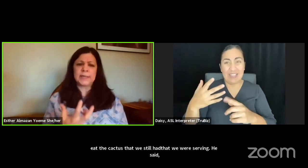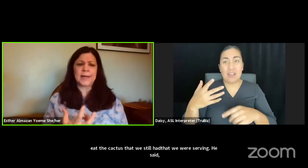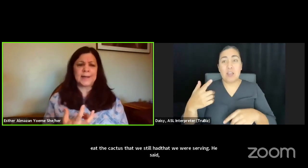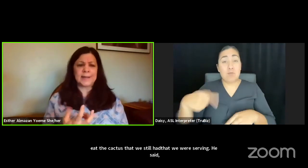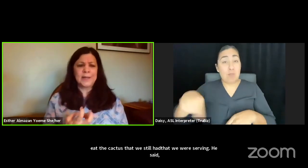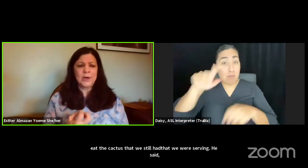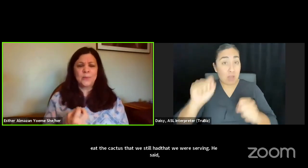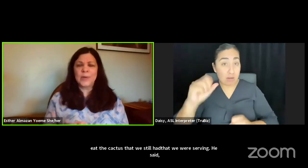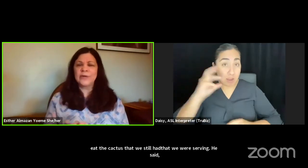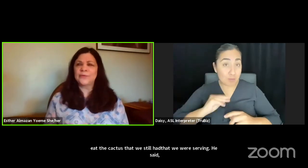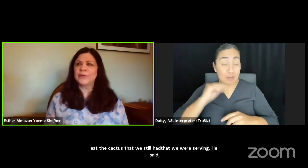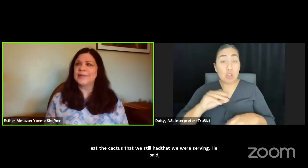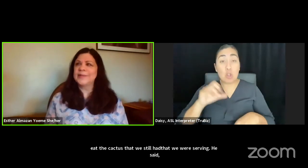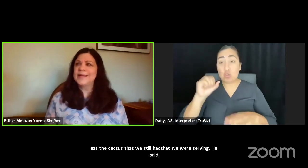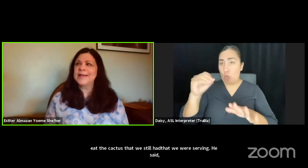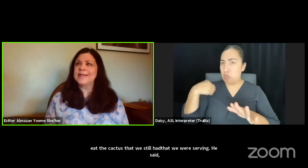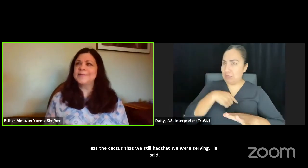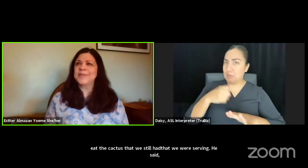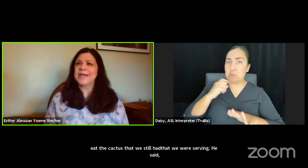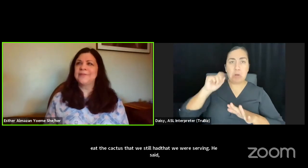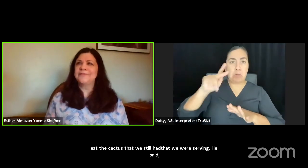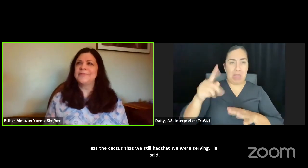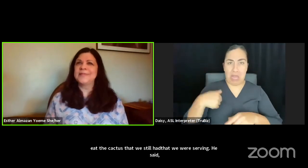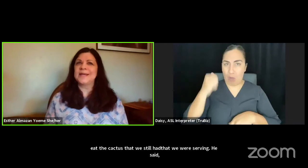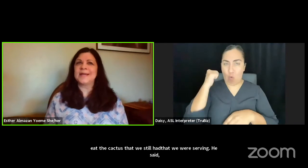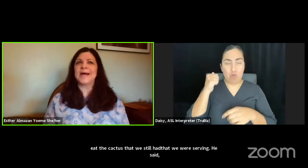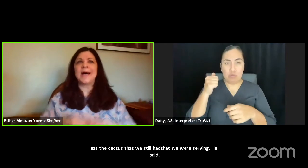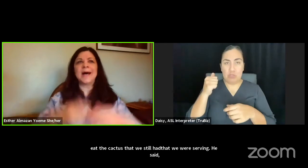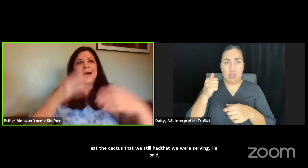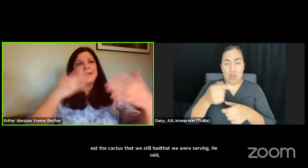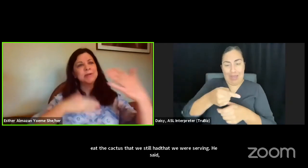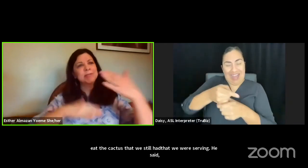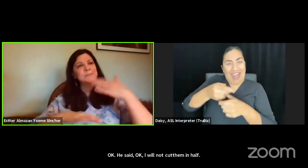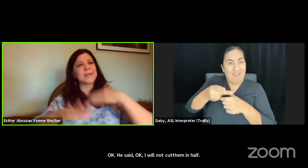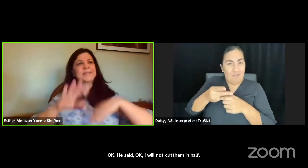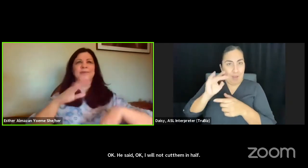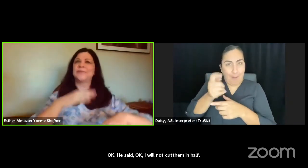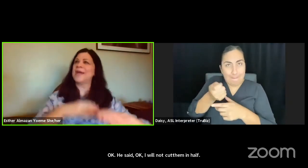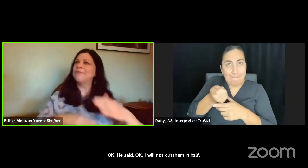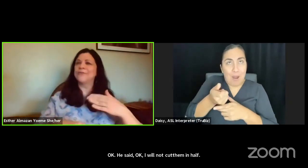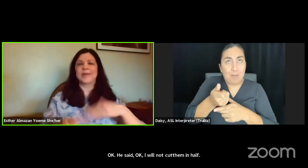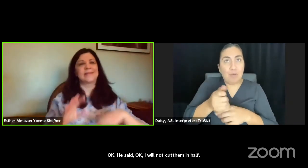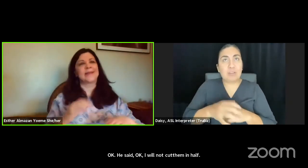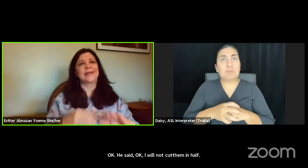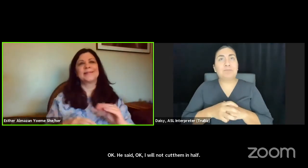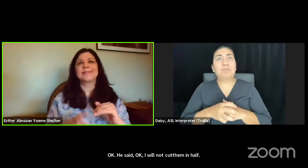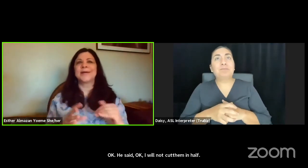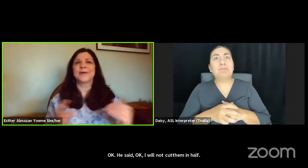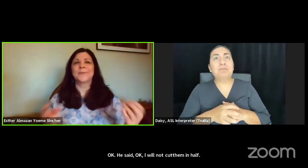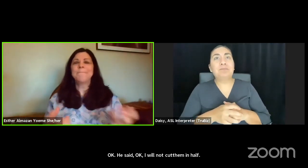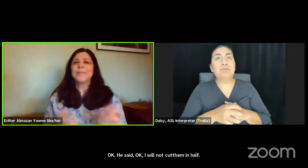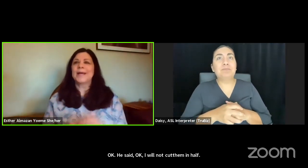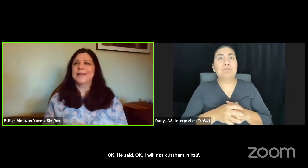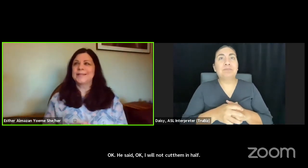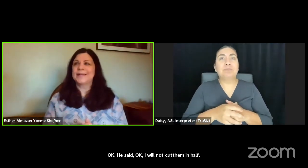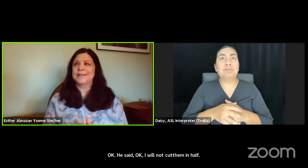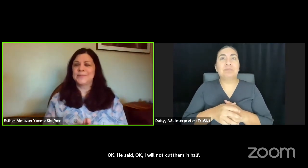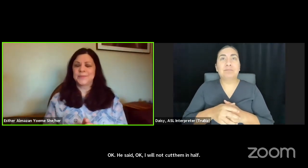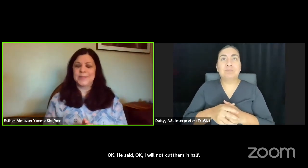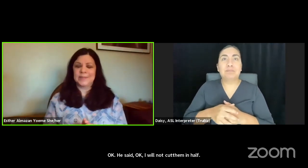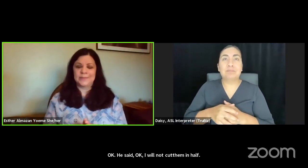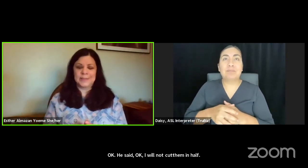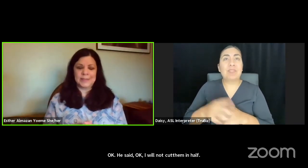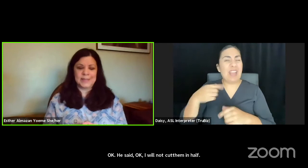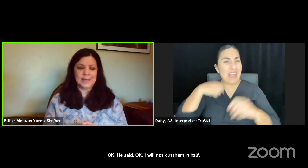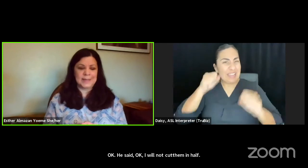he's a very wonderful kind of under-expressive of everything. So I could tell